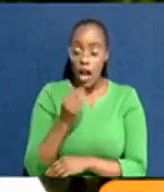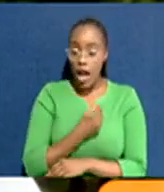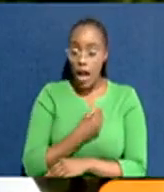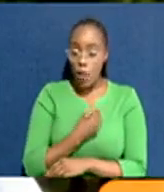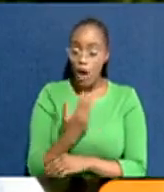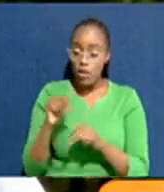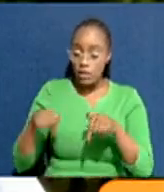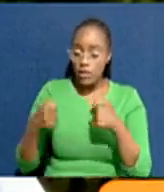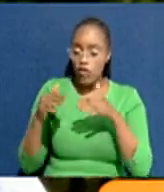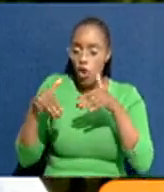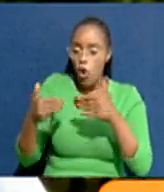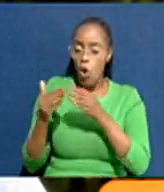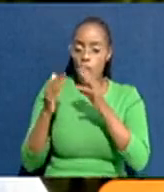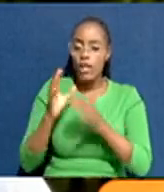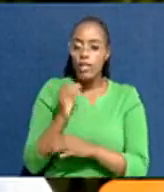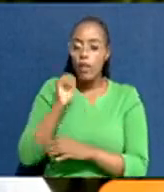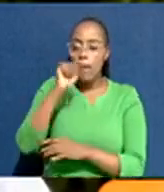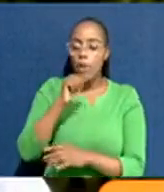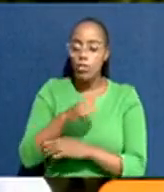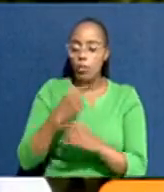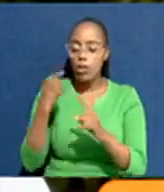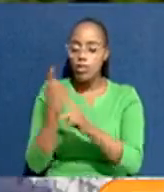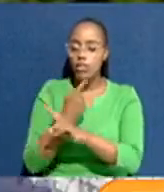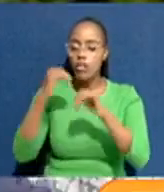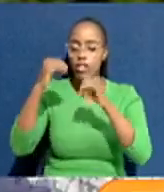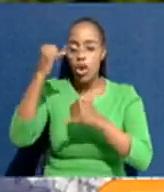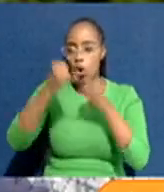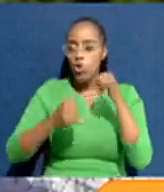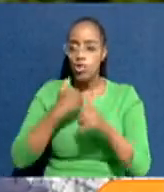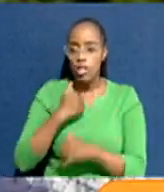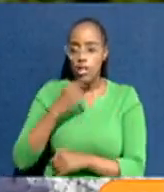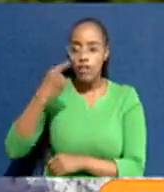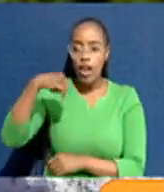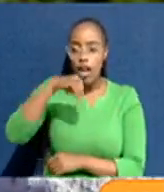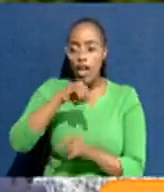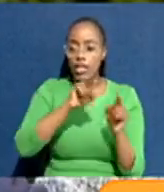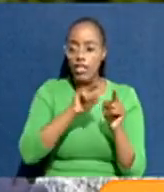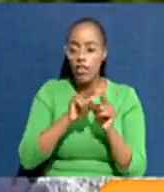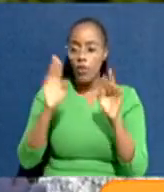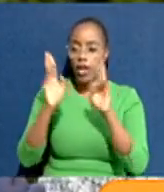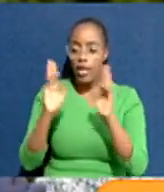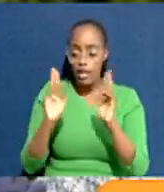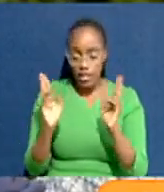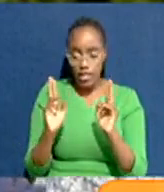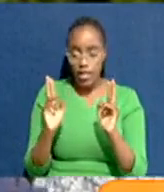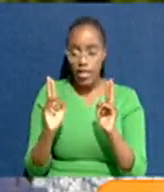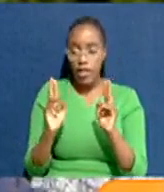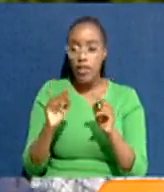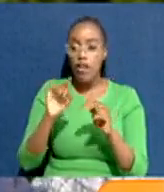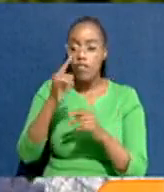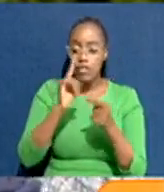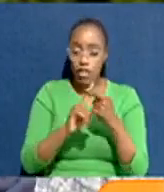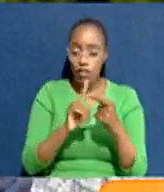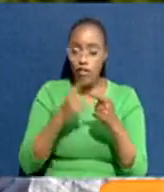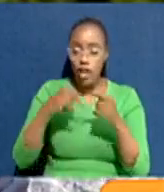or ourselves, we might then reach a different conclusion. We are more than ready and willing, first and